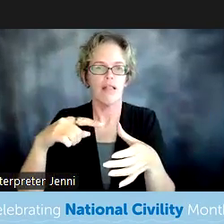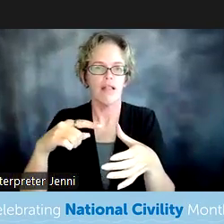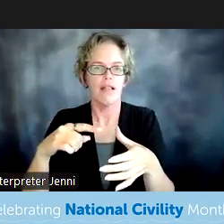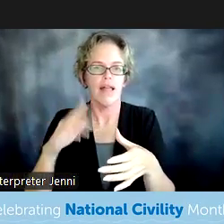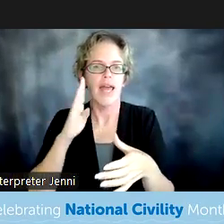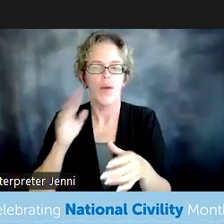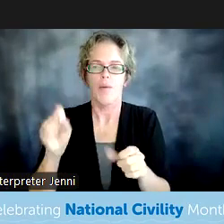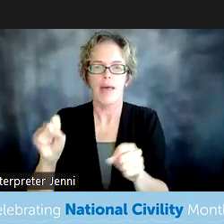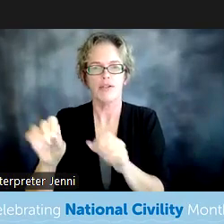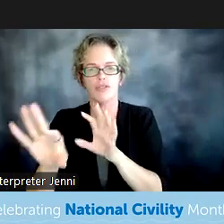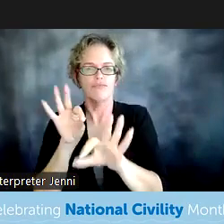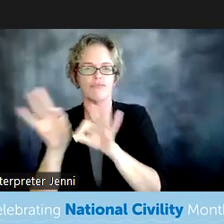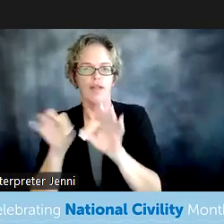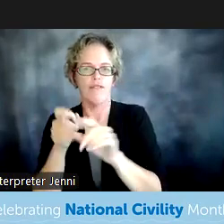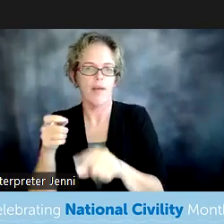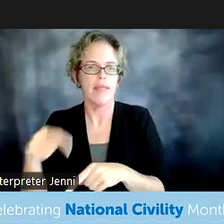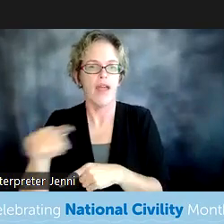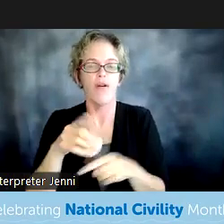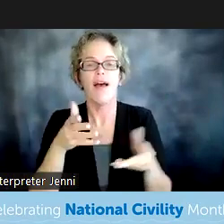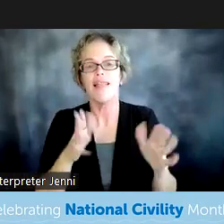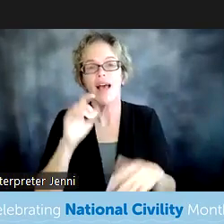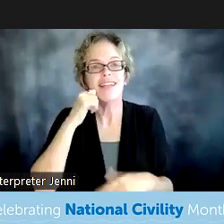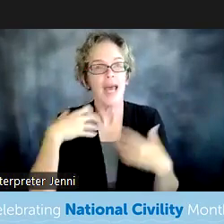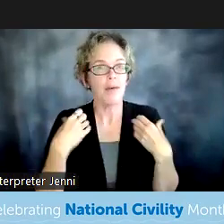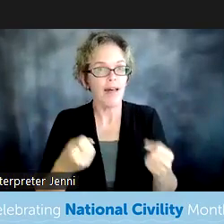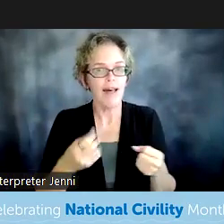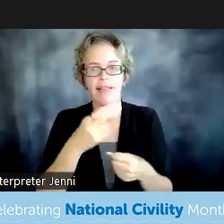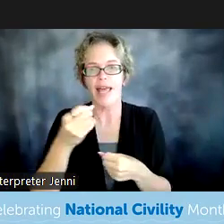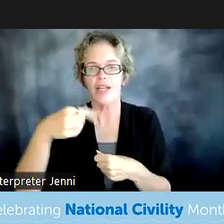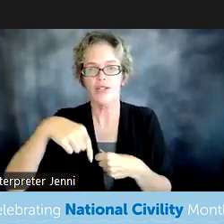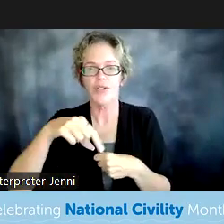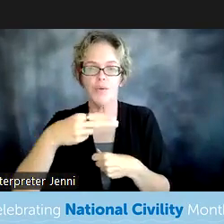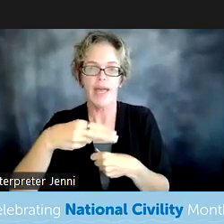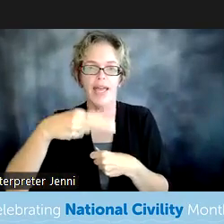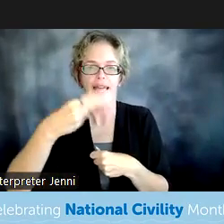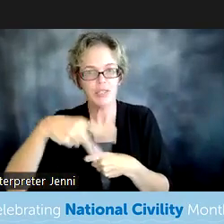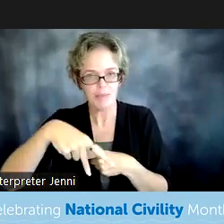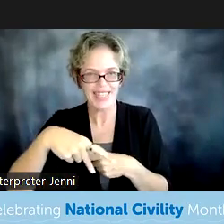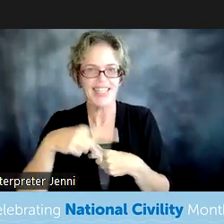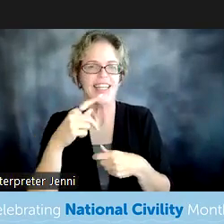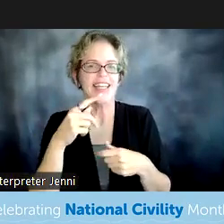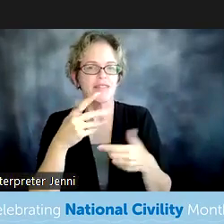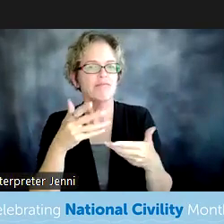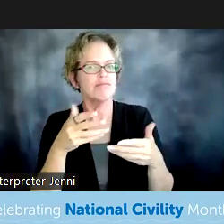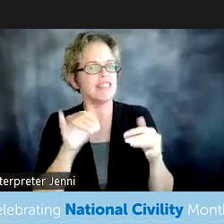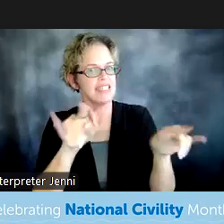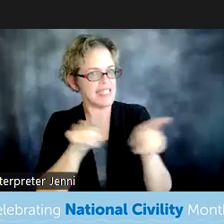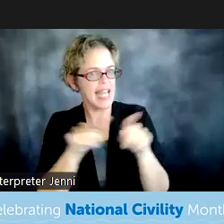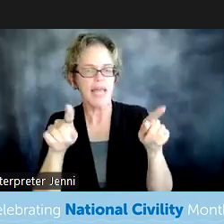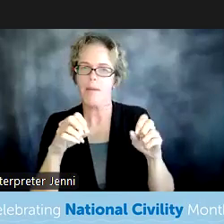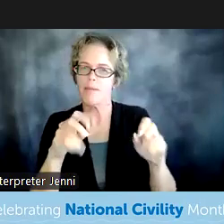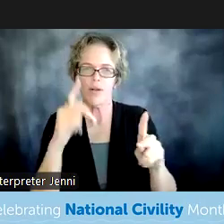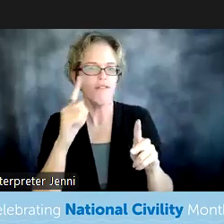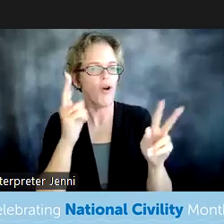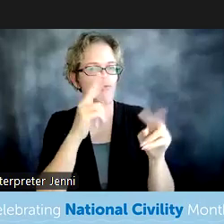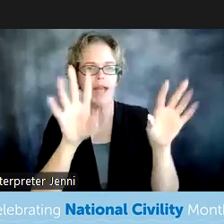to select from there. And then allows Apple Health and QHP clients the same opportunity for random selection. We're hoping this would help mitigate